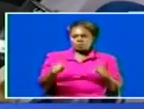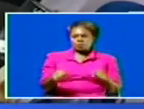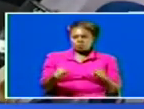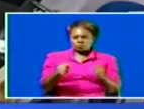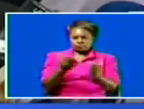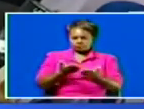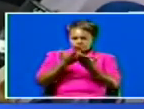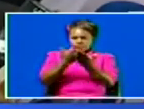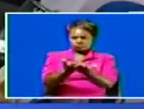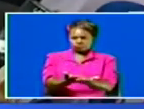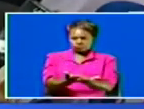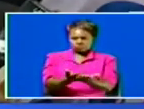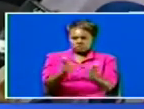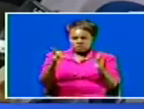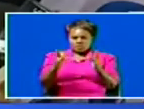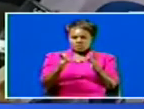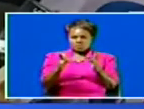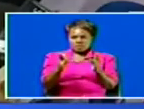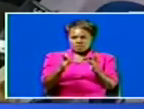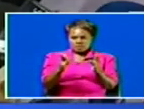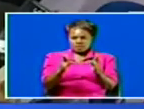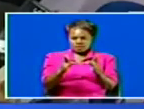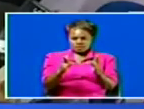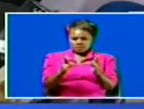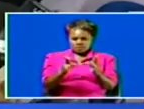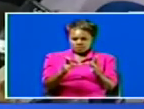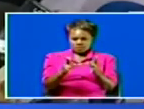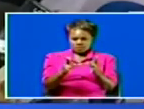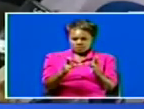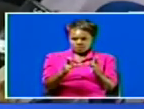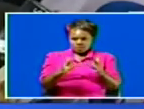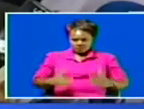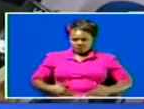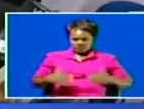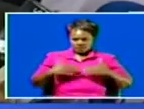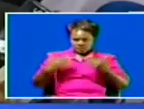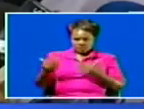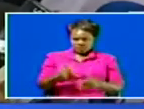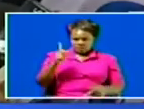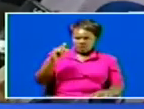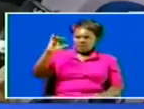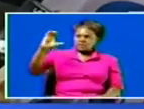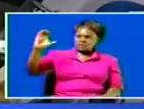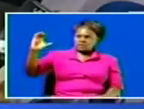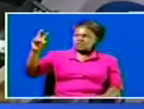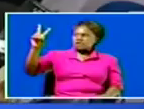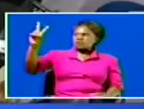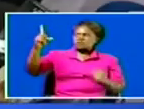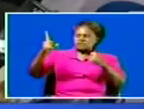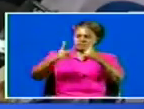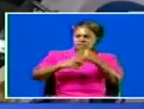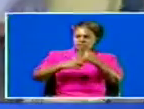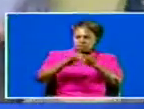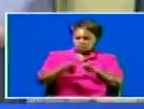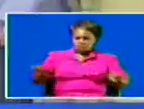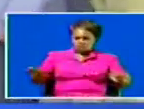send them either on email, because I've seen a lot of those on social media, bring them physically to KICC 26th floor, because this is a matter that we want to get to the bottom